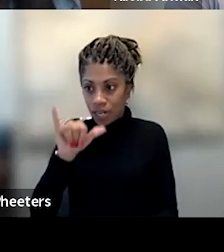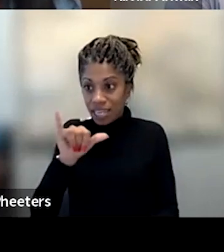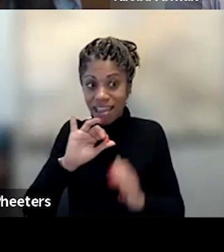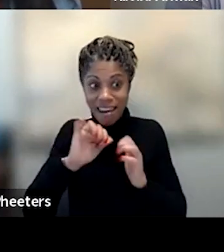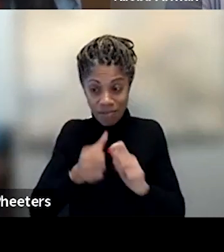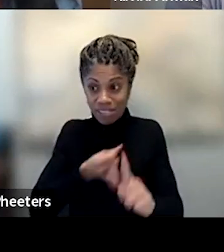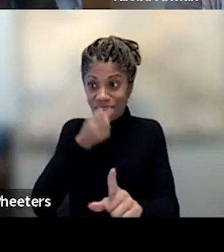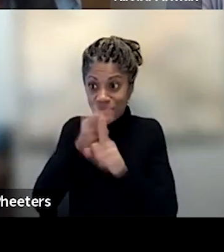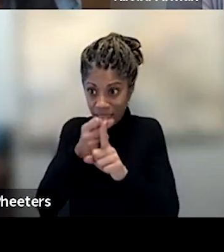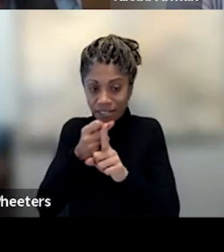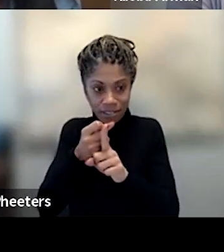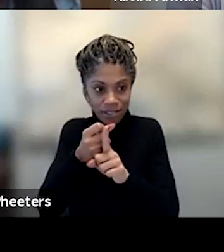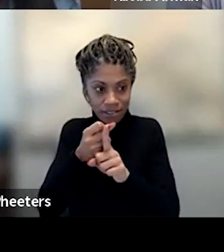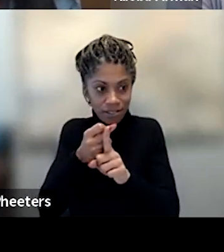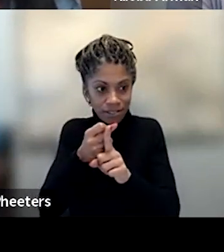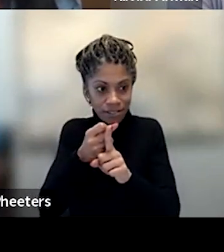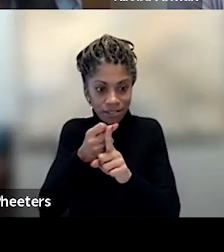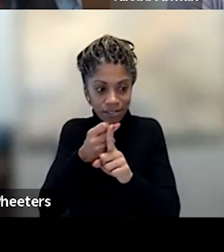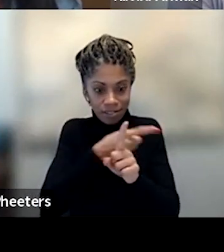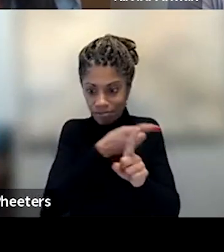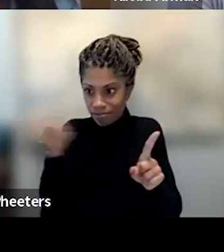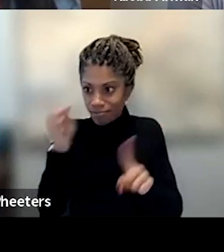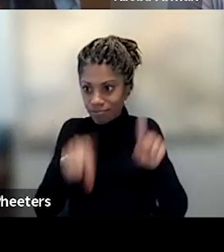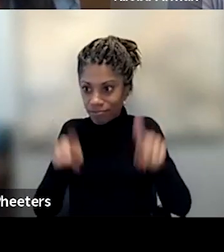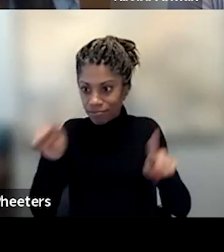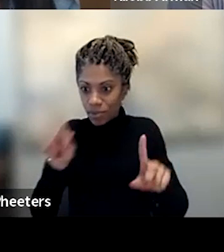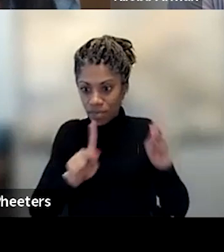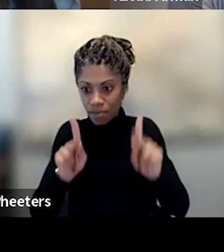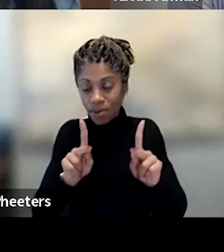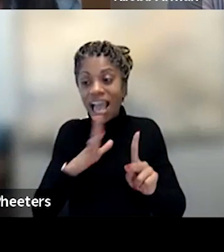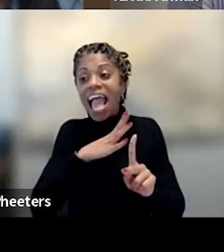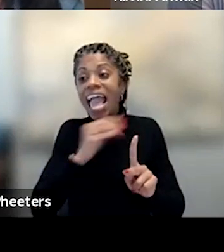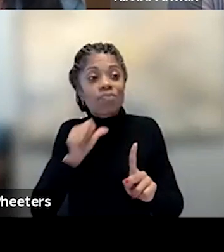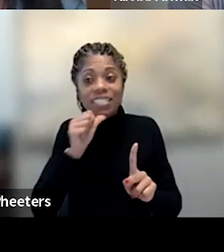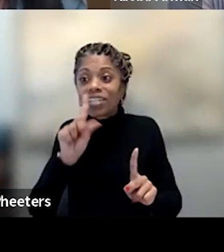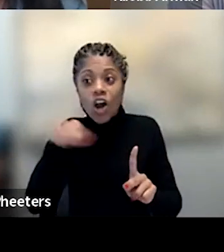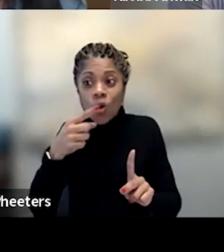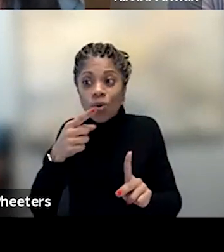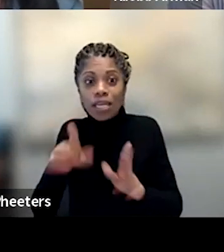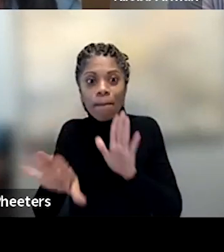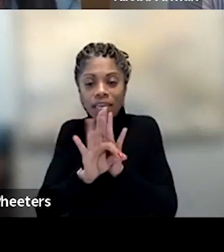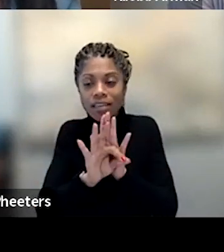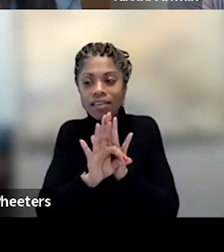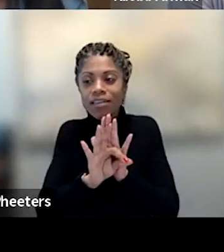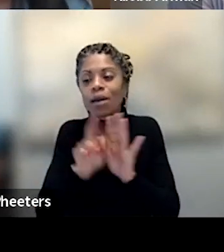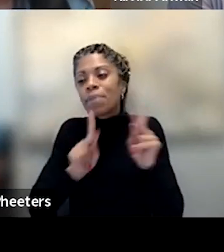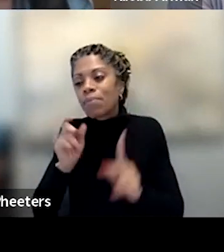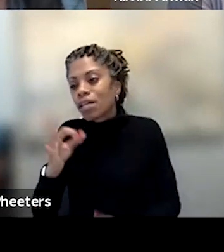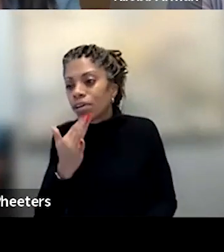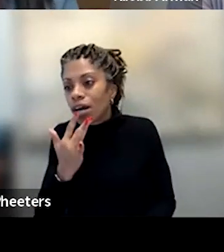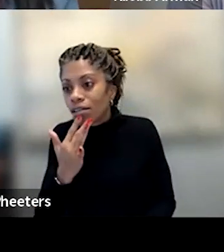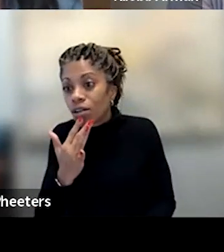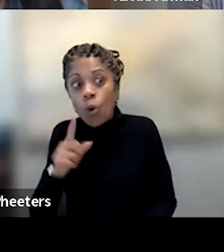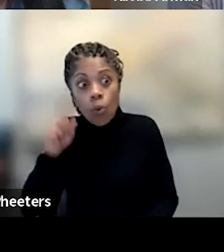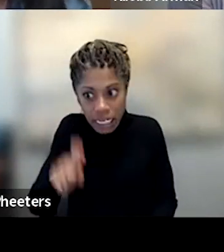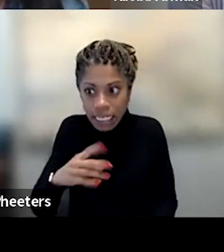very intentional with not just picking people of color, right? Because we know that we can't just have people of color talking about these issues. We need white men,